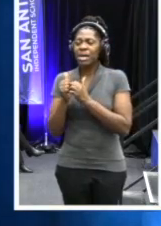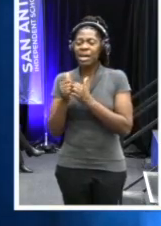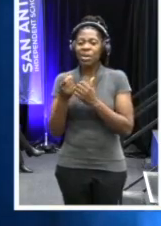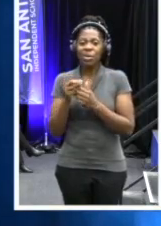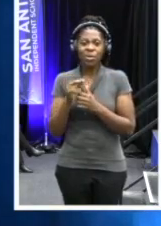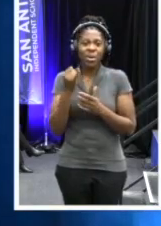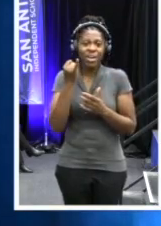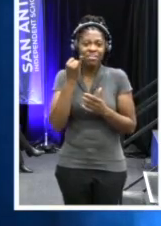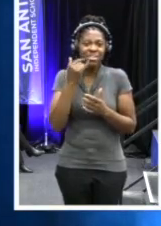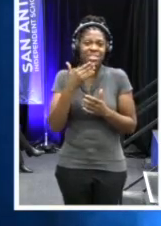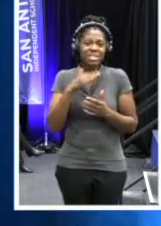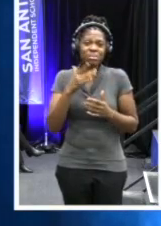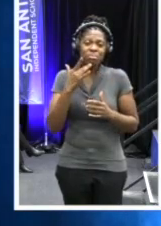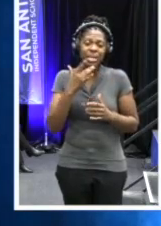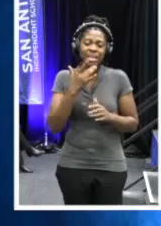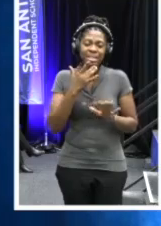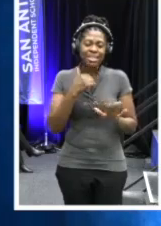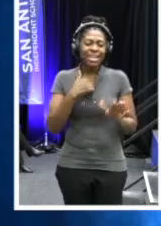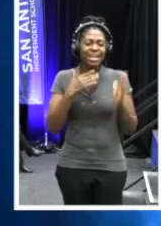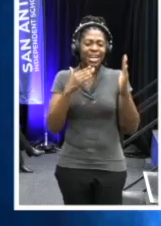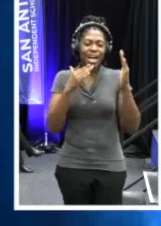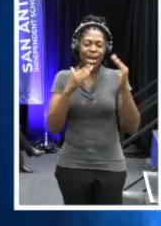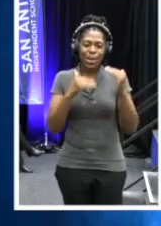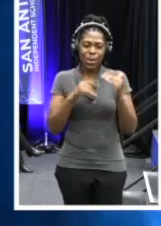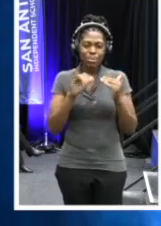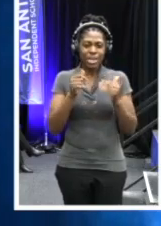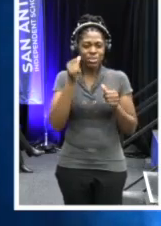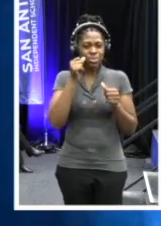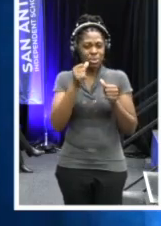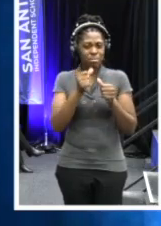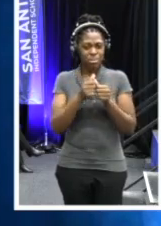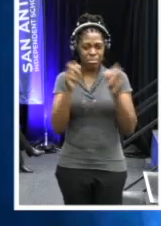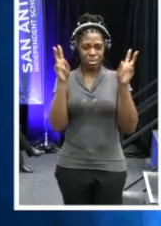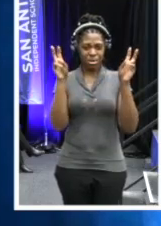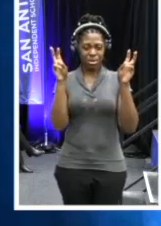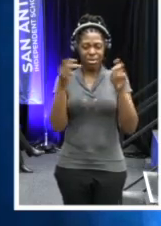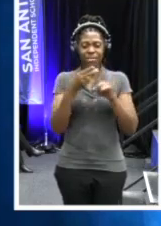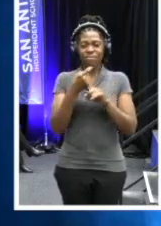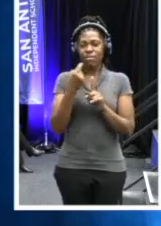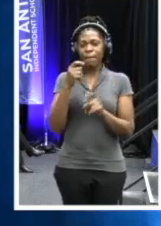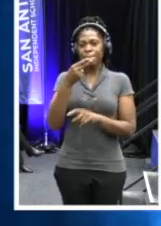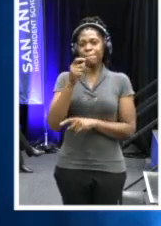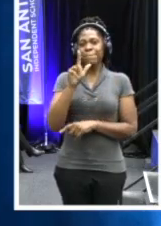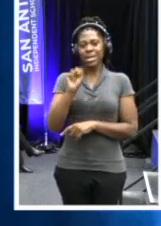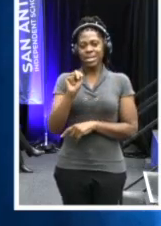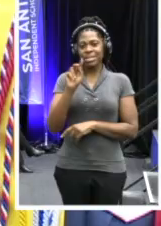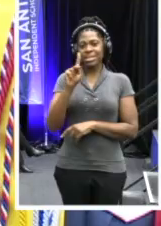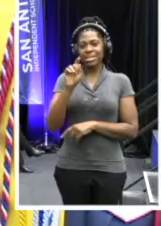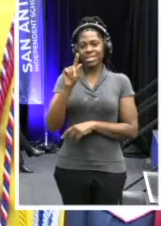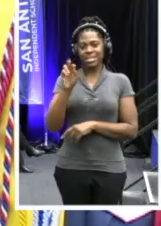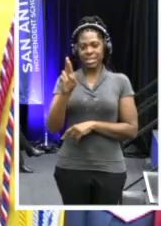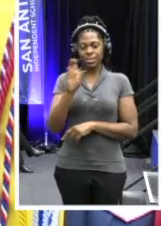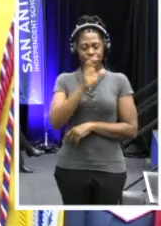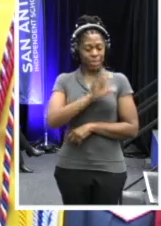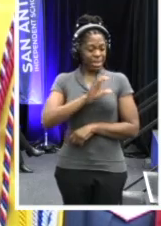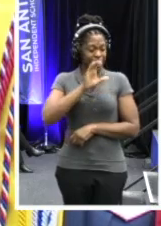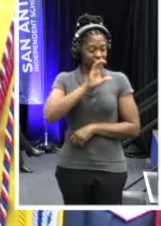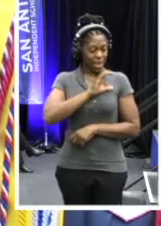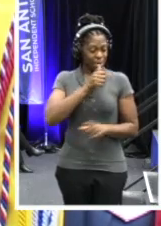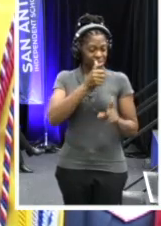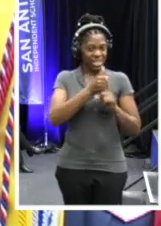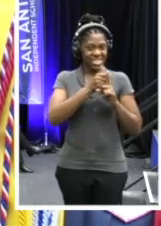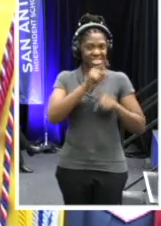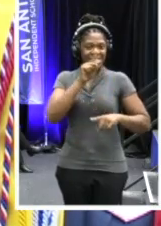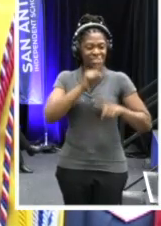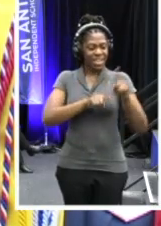luck, I hope these words by Helen Keller will reinforce and encourage you. Character cannot be